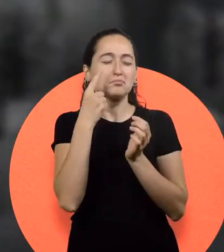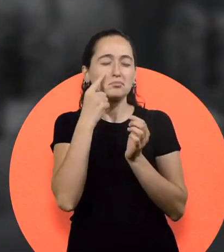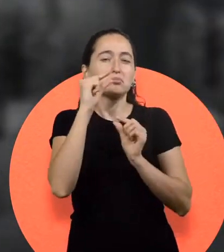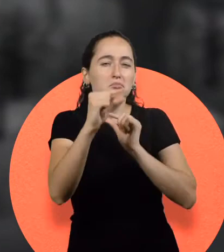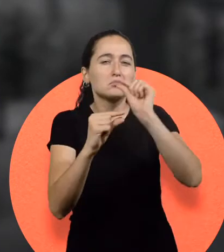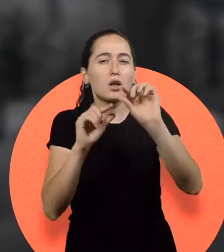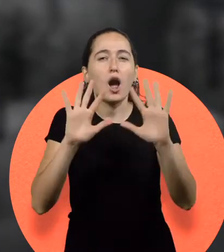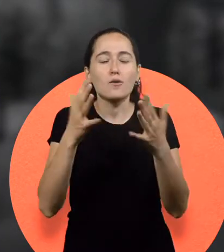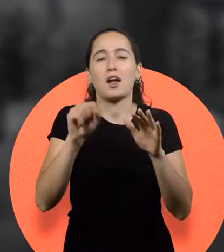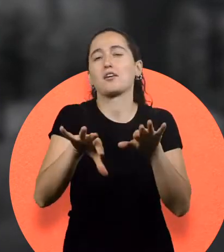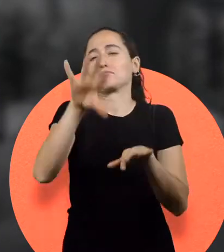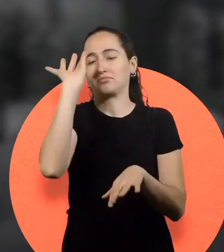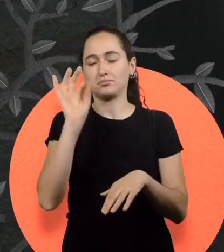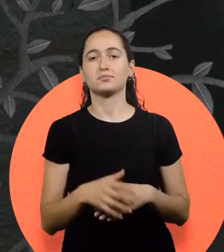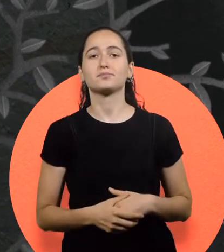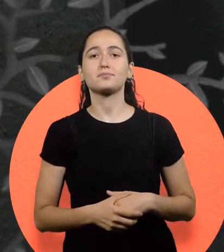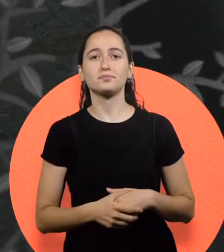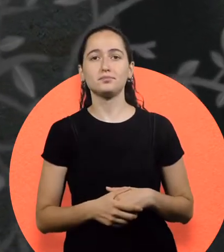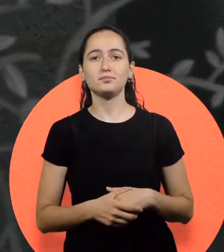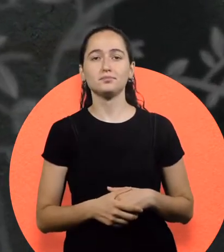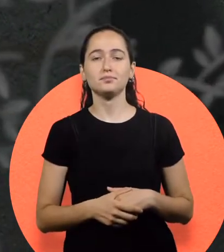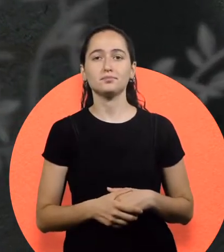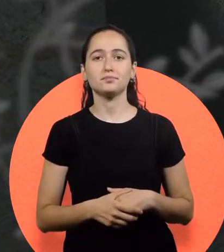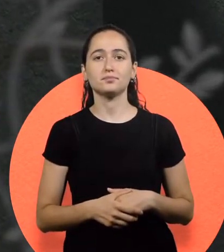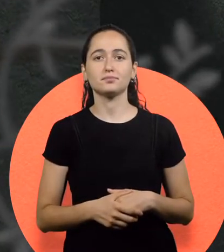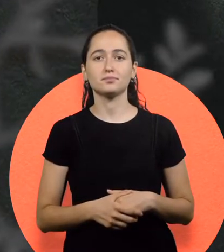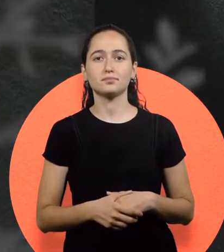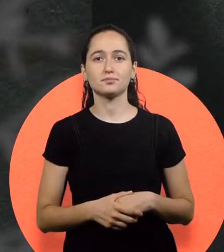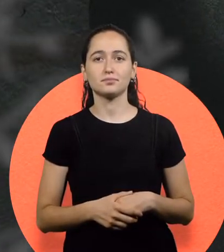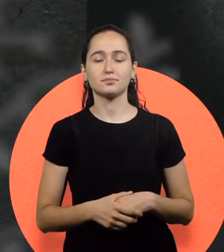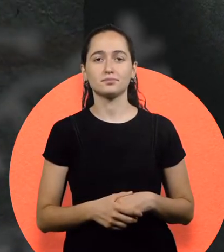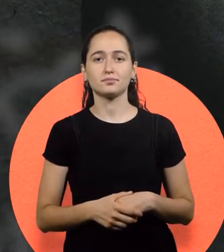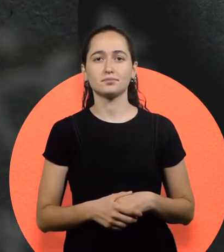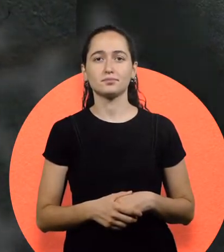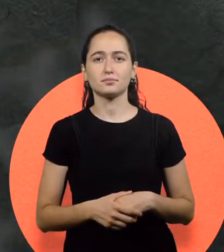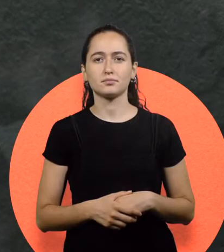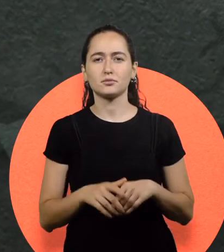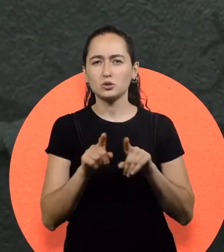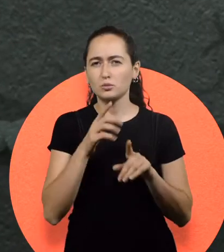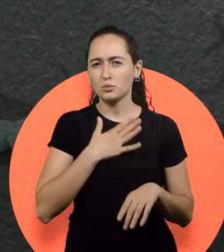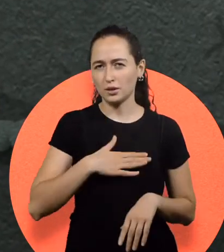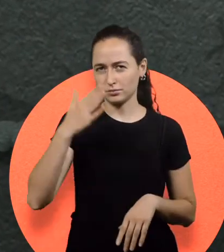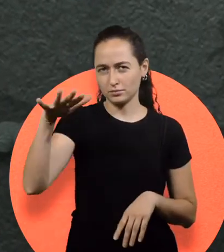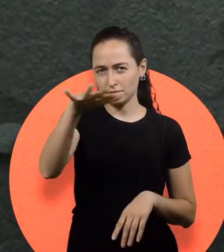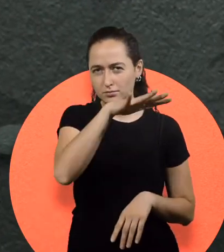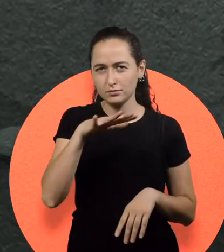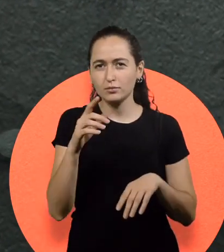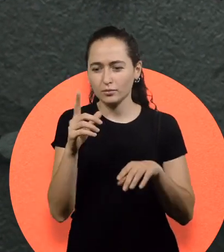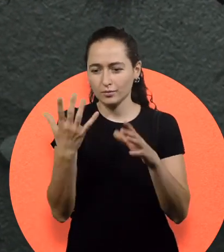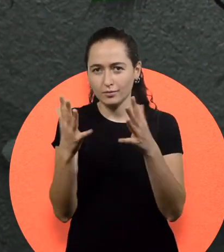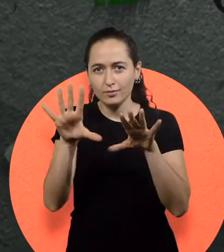will give us clues as to how the fire moved. Gradually, one clue at a time, we will move closer to the starting